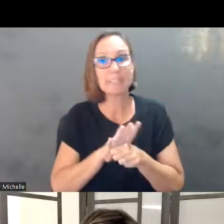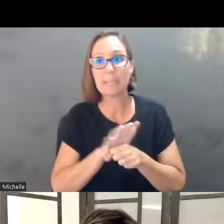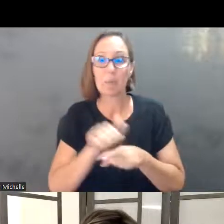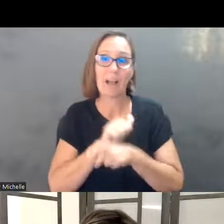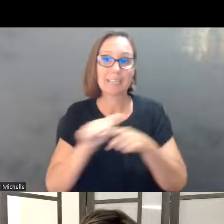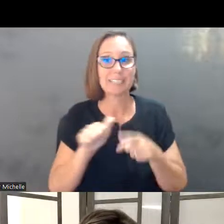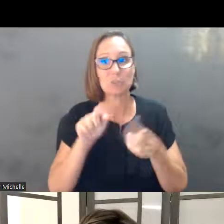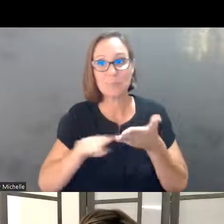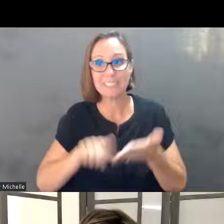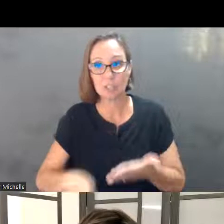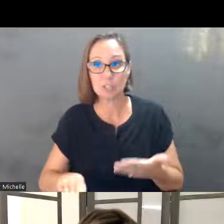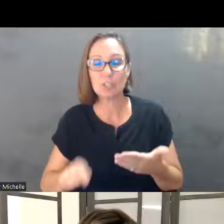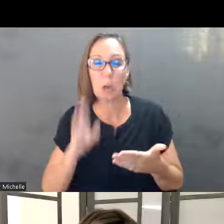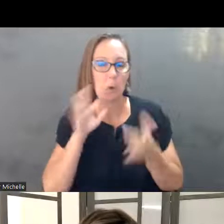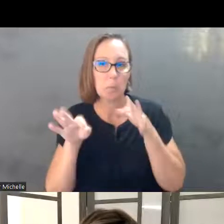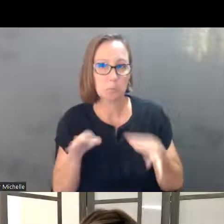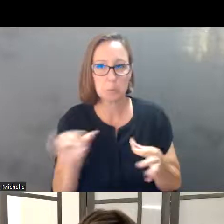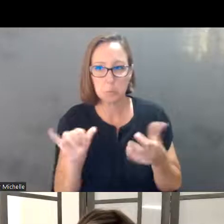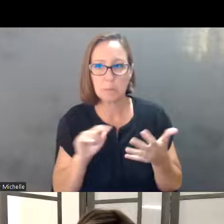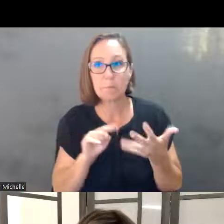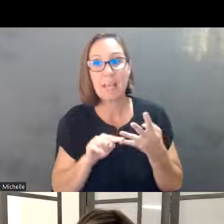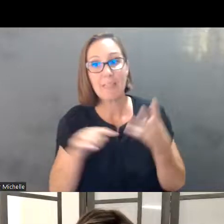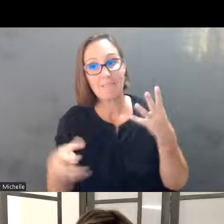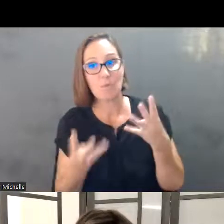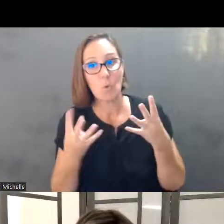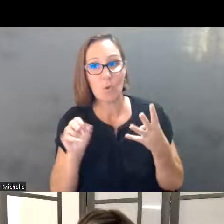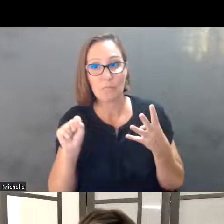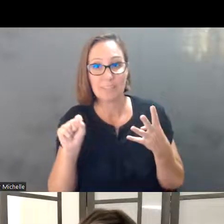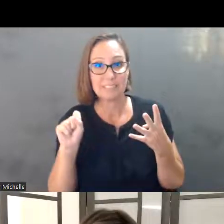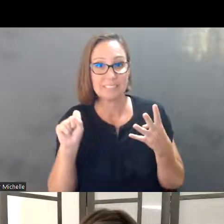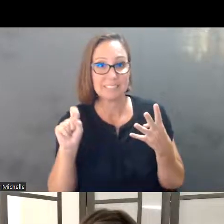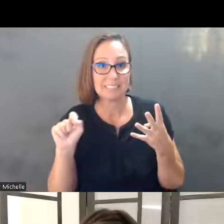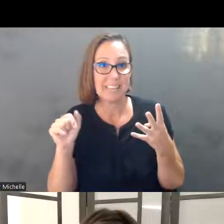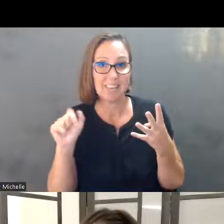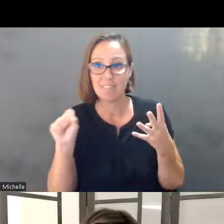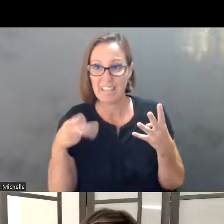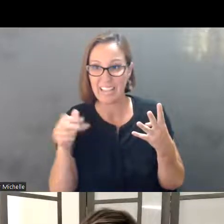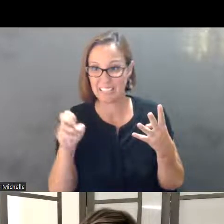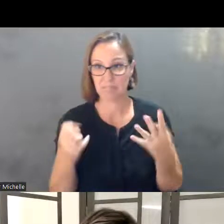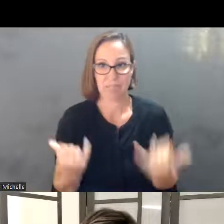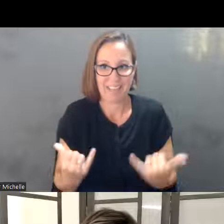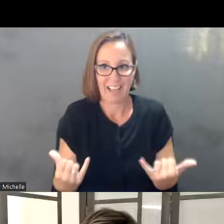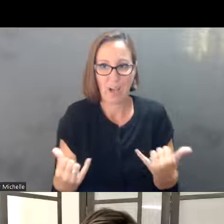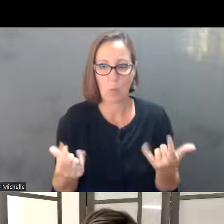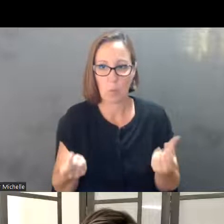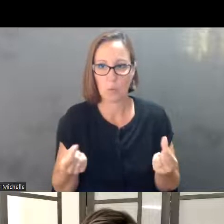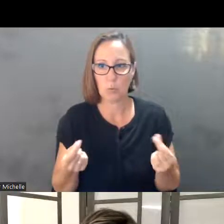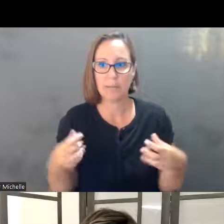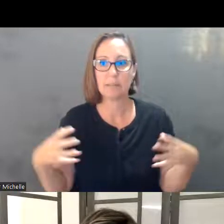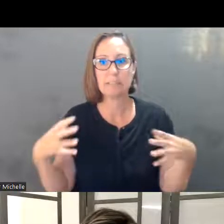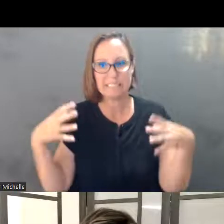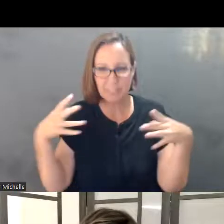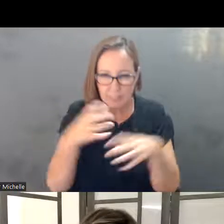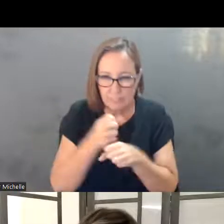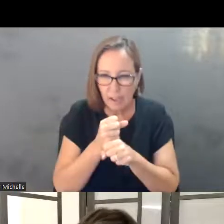highlight in a moment. And then phase 4, which is where we are right now, which is really that synthesizing of the information,